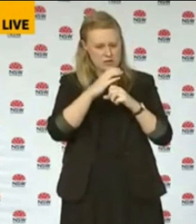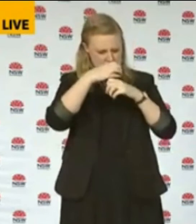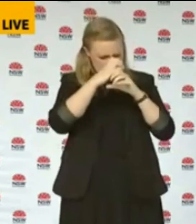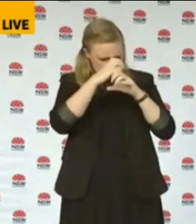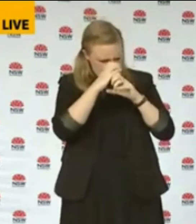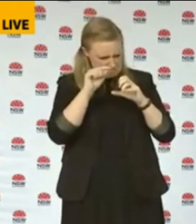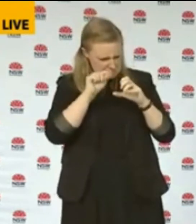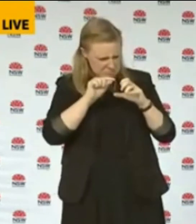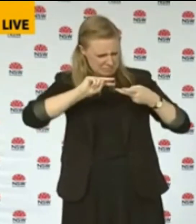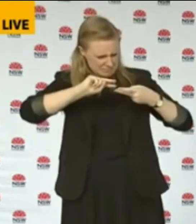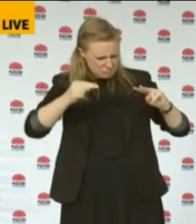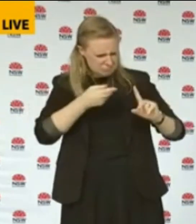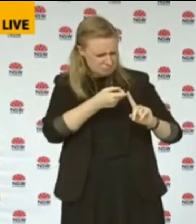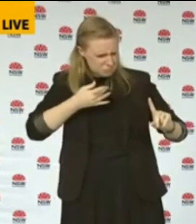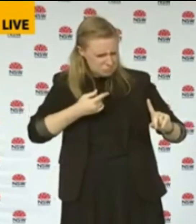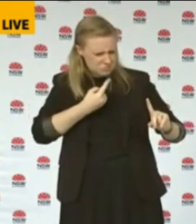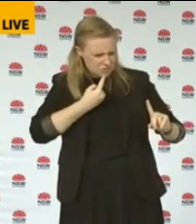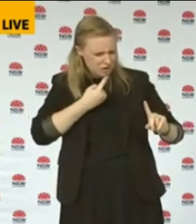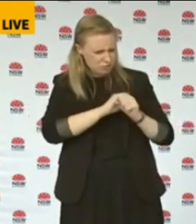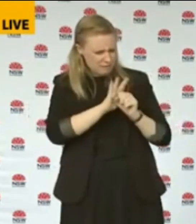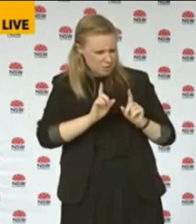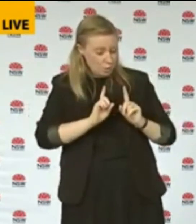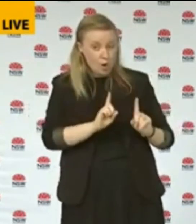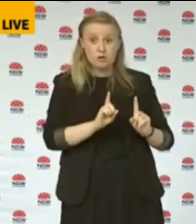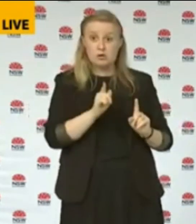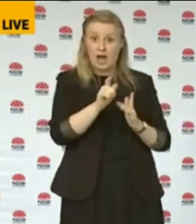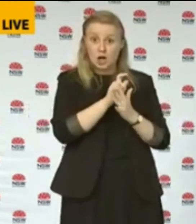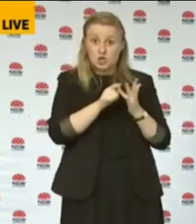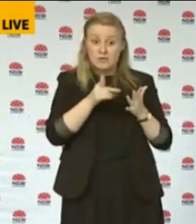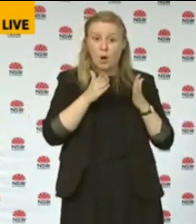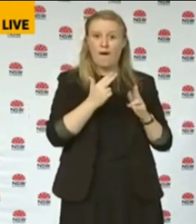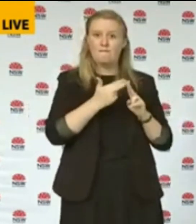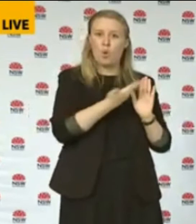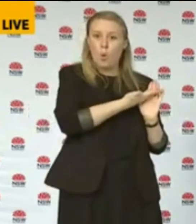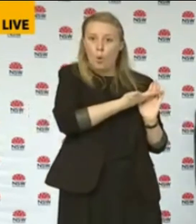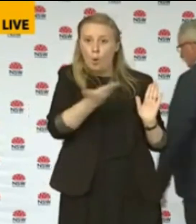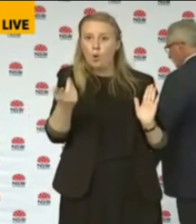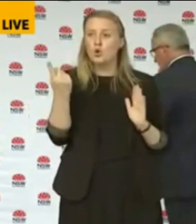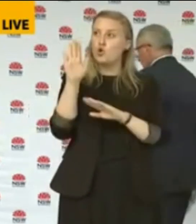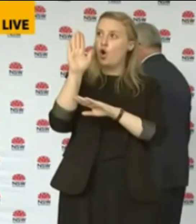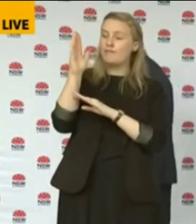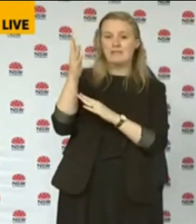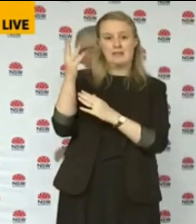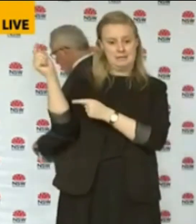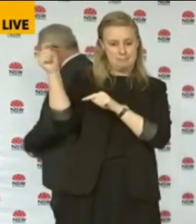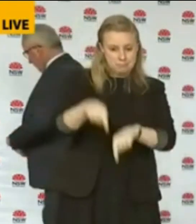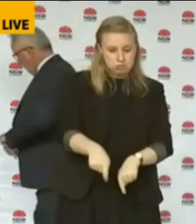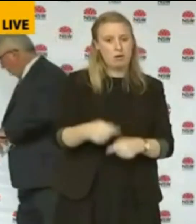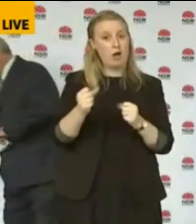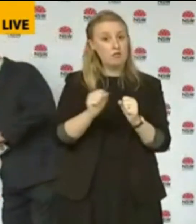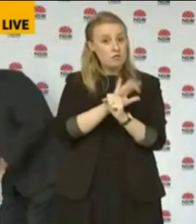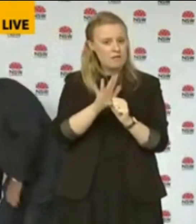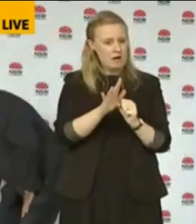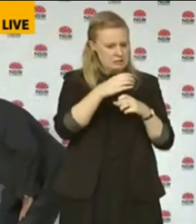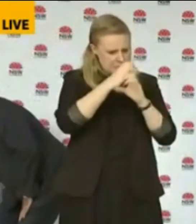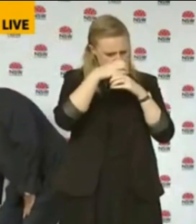UK? Dr. Chant, who's the expert on this, answer that question. Dr. Chant. So, look, I might answer the question from before, which is